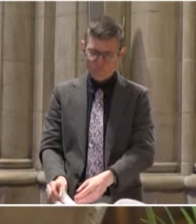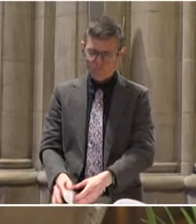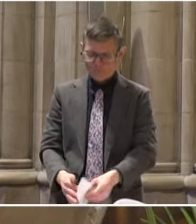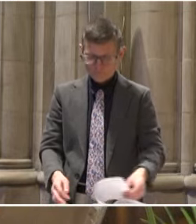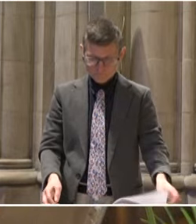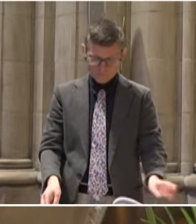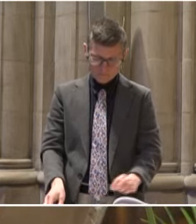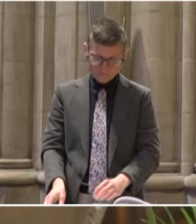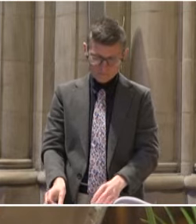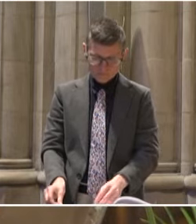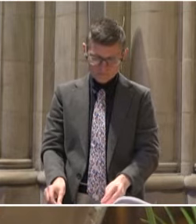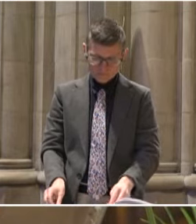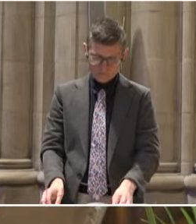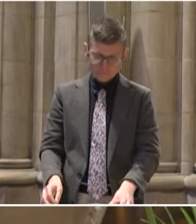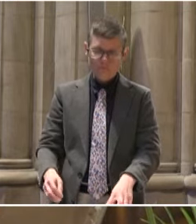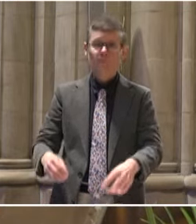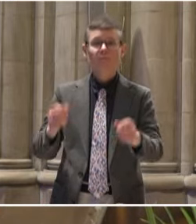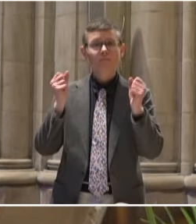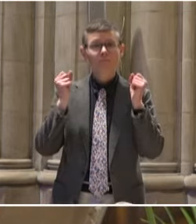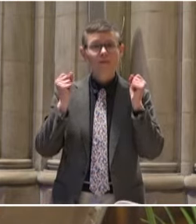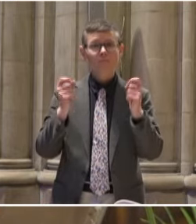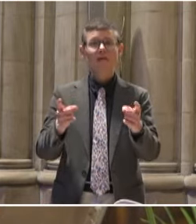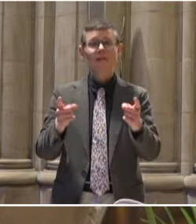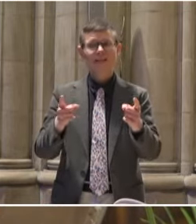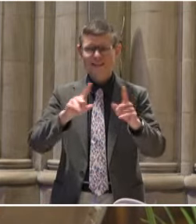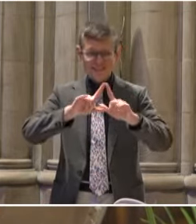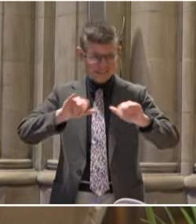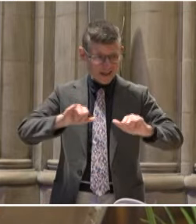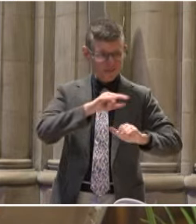Immediately, while Jesus was still speaking,